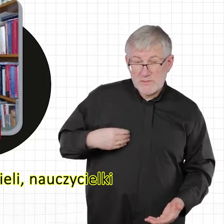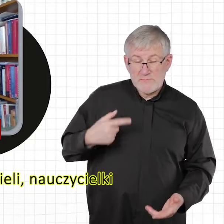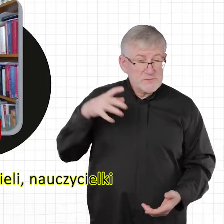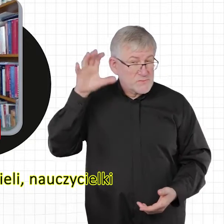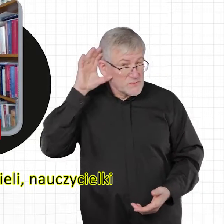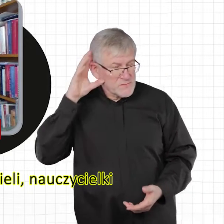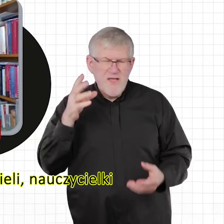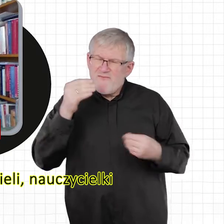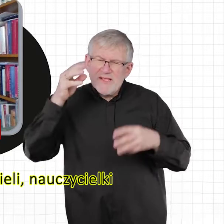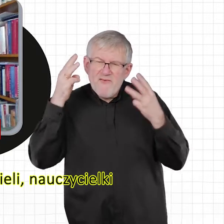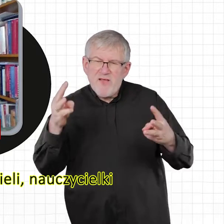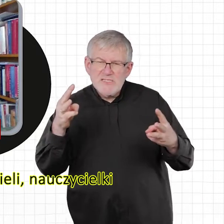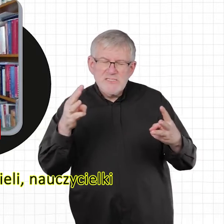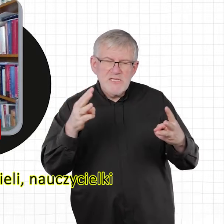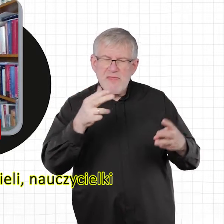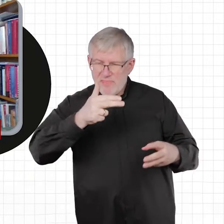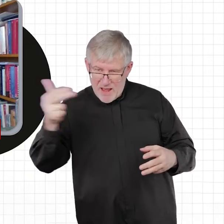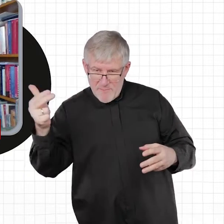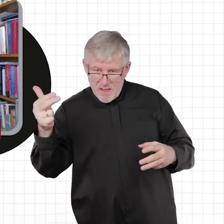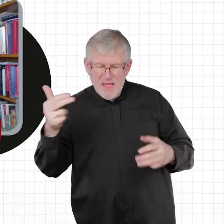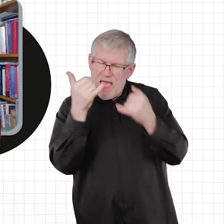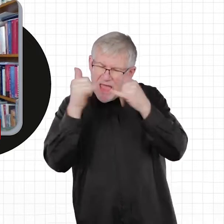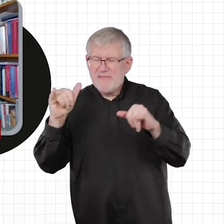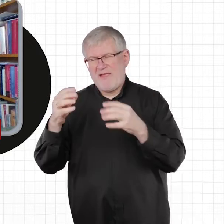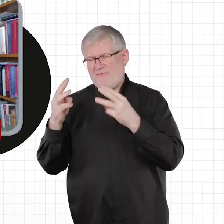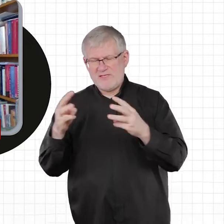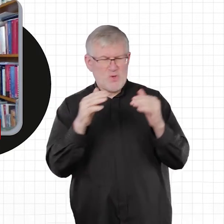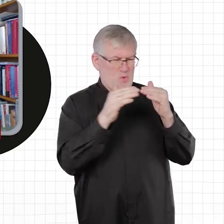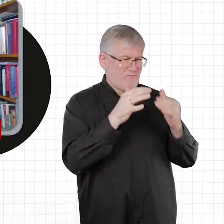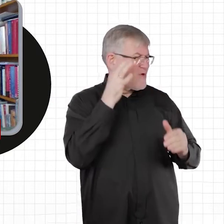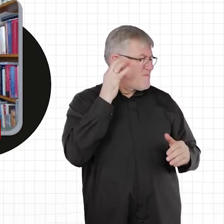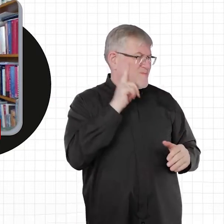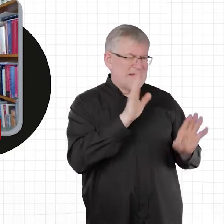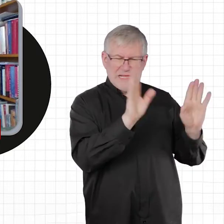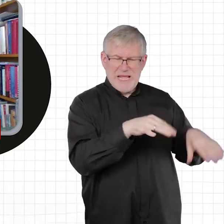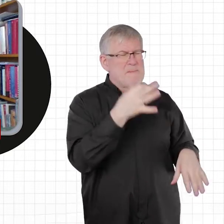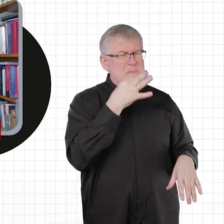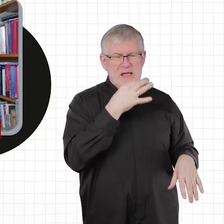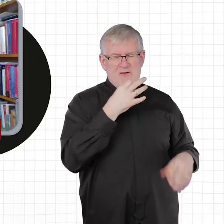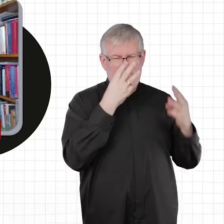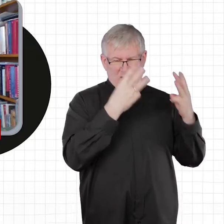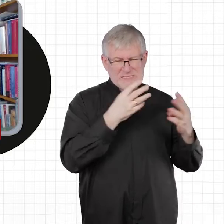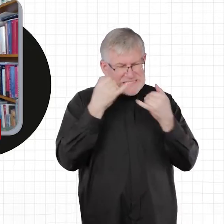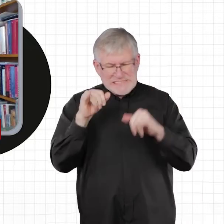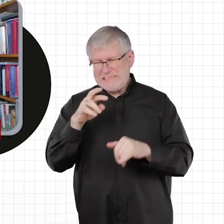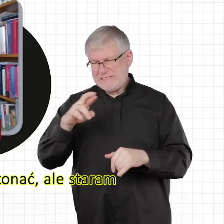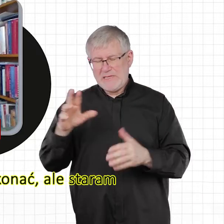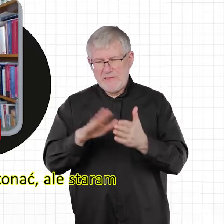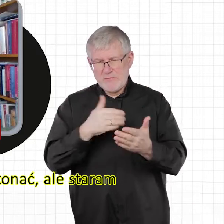to think about the gender equality. How do you convince them or how do you talk with them?